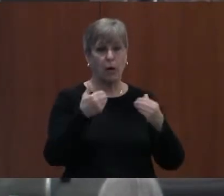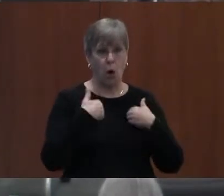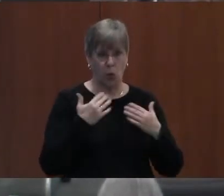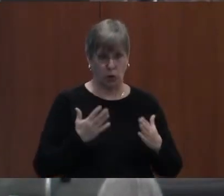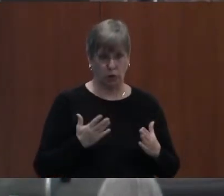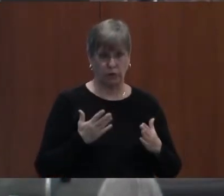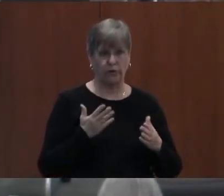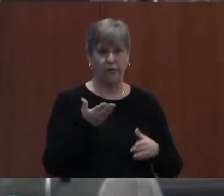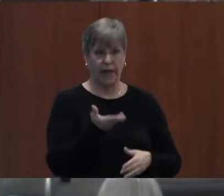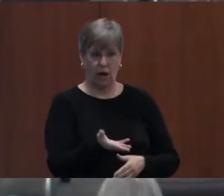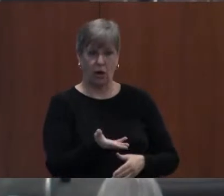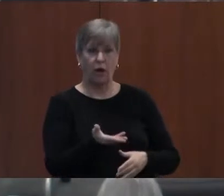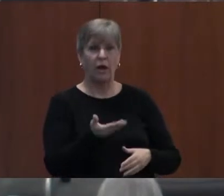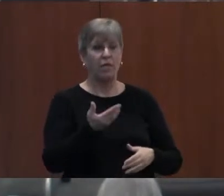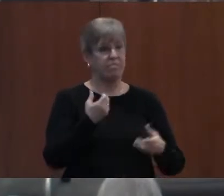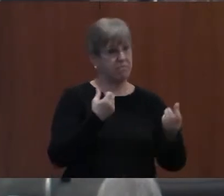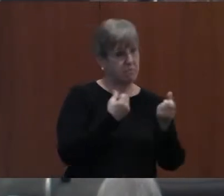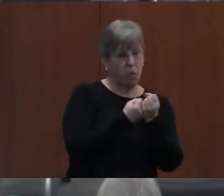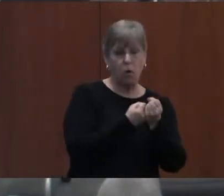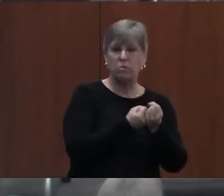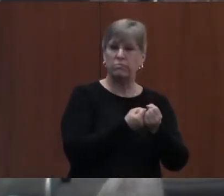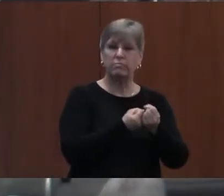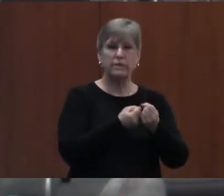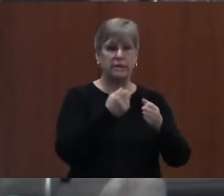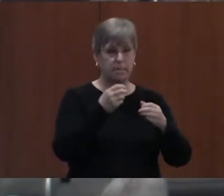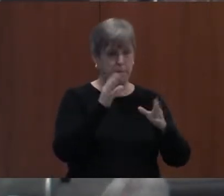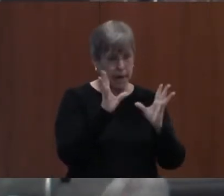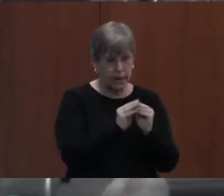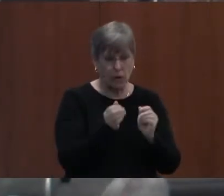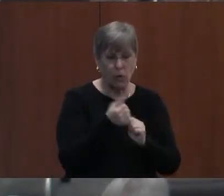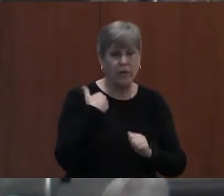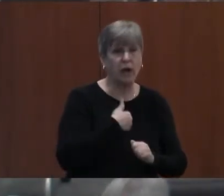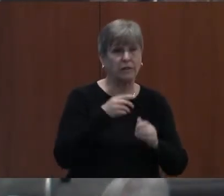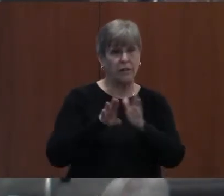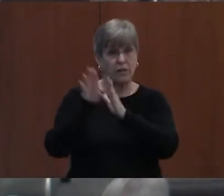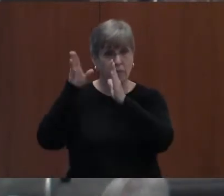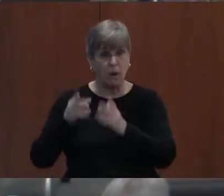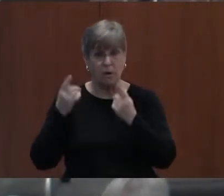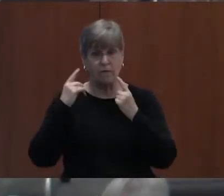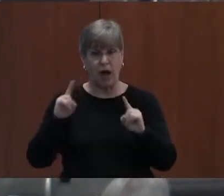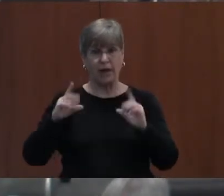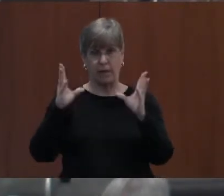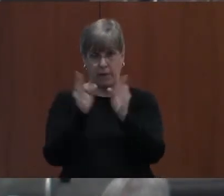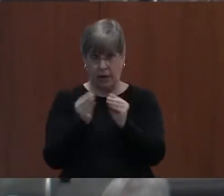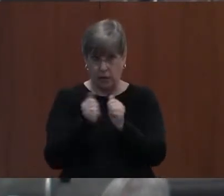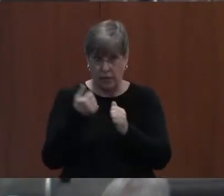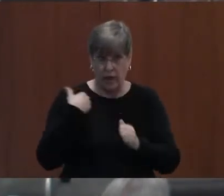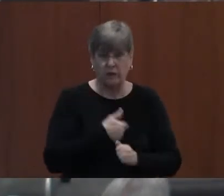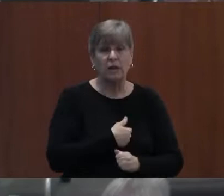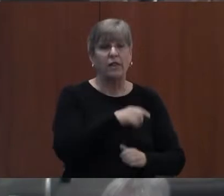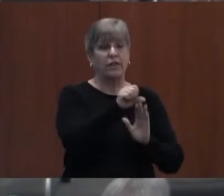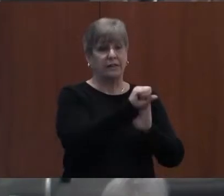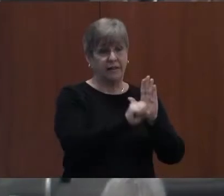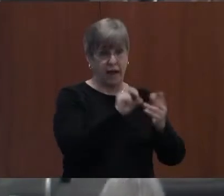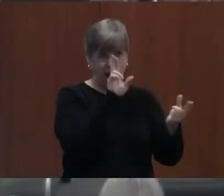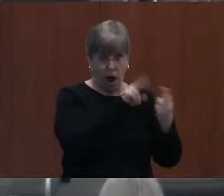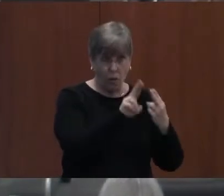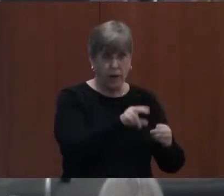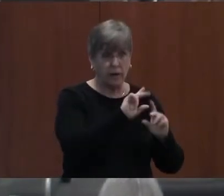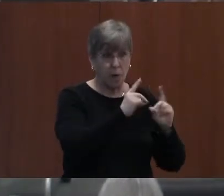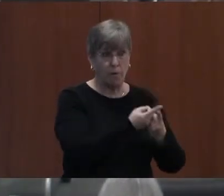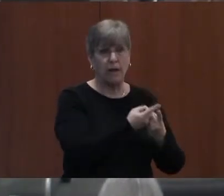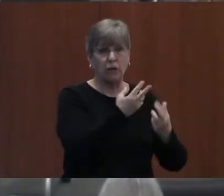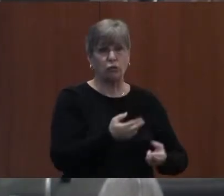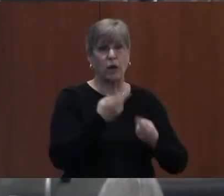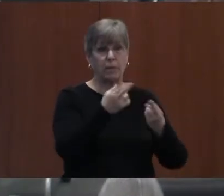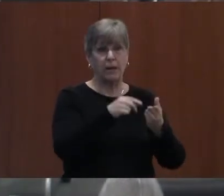that. They're on board to sit at the table with us. The developer is finally at the table. The state highway is